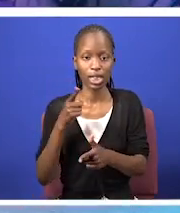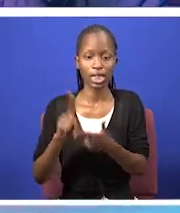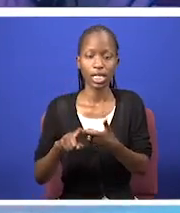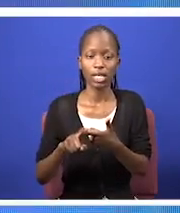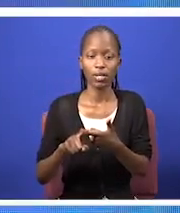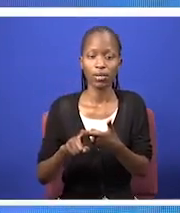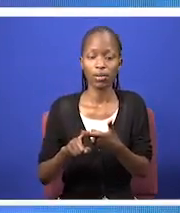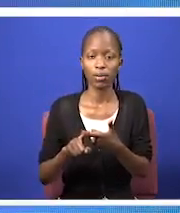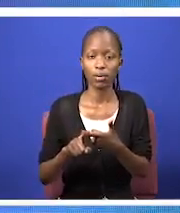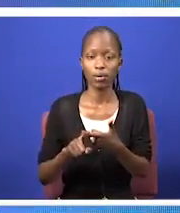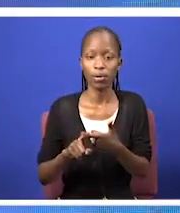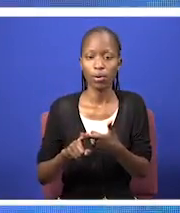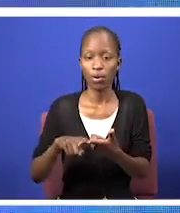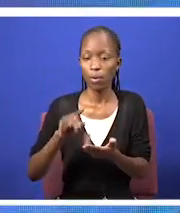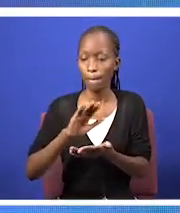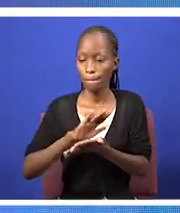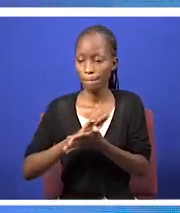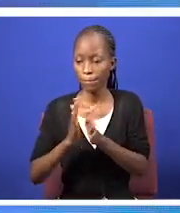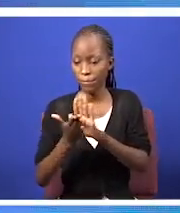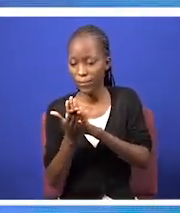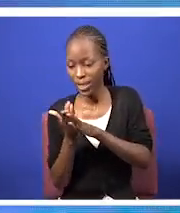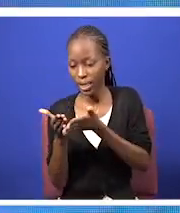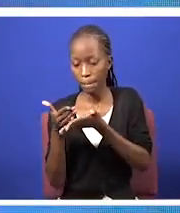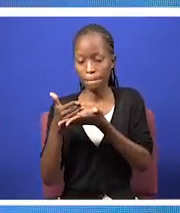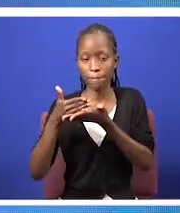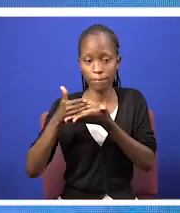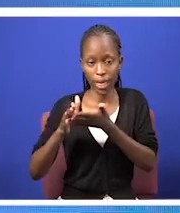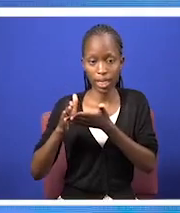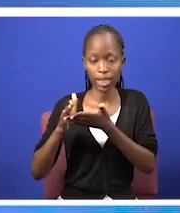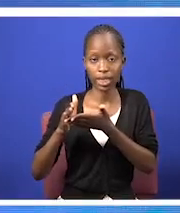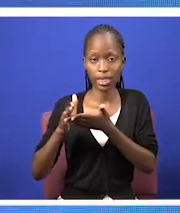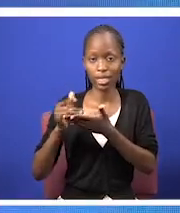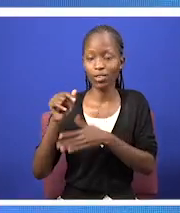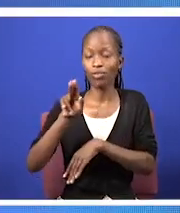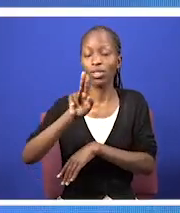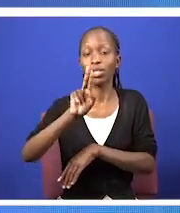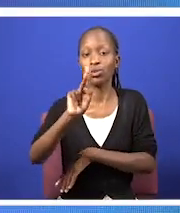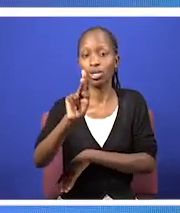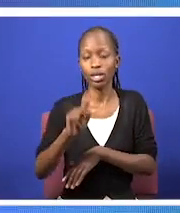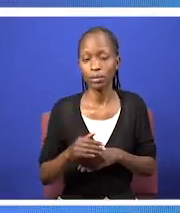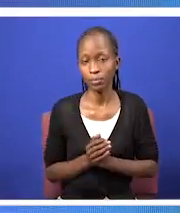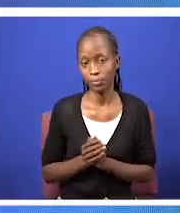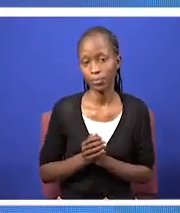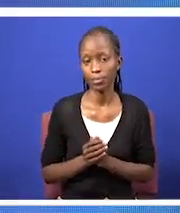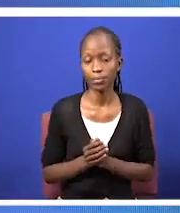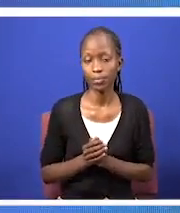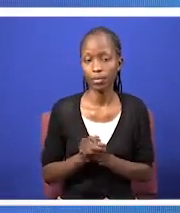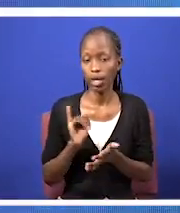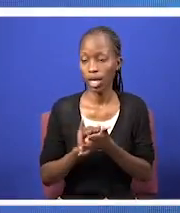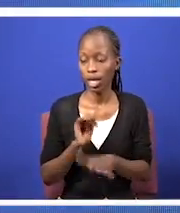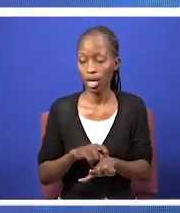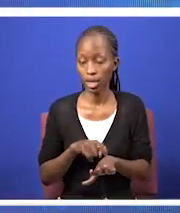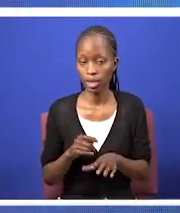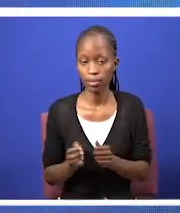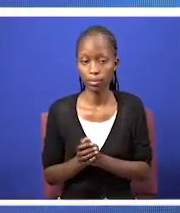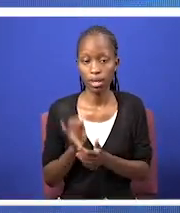became an extension of the British Empire. We became an extension of the rule of the sovereign of the British Empire at